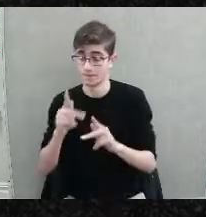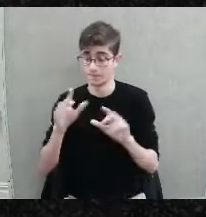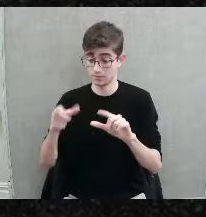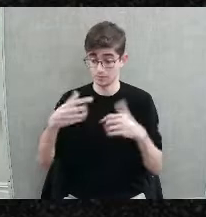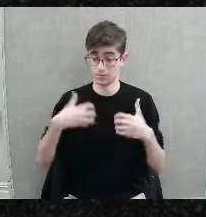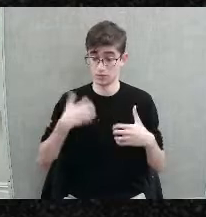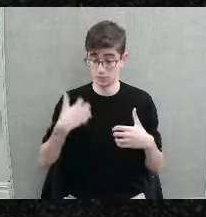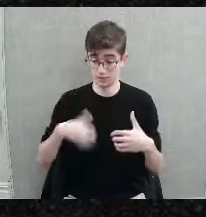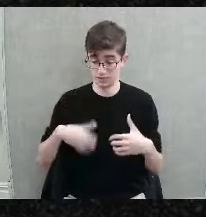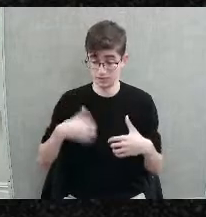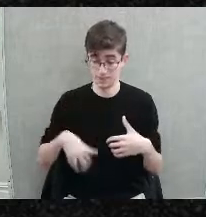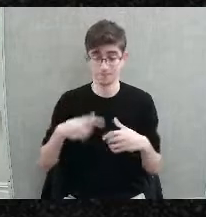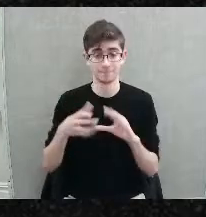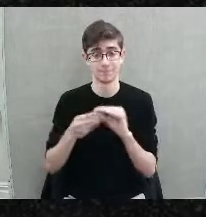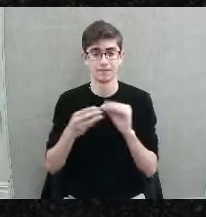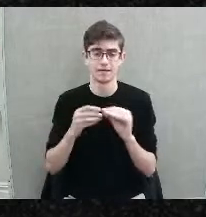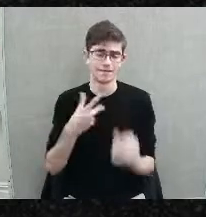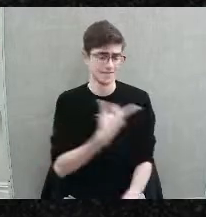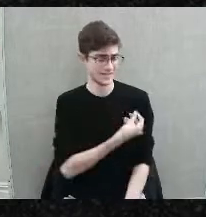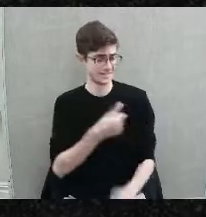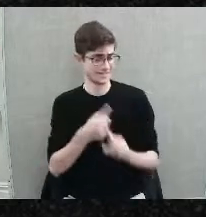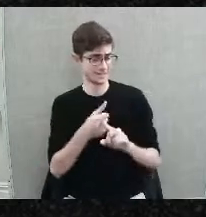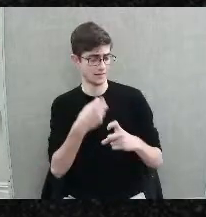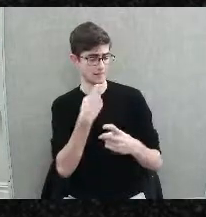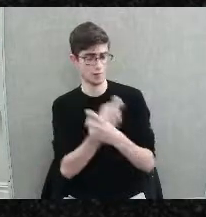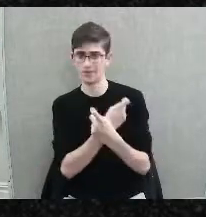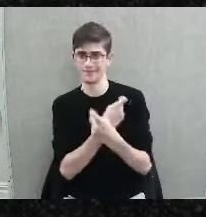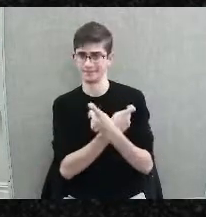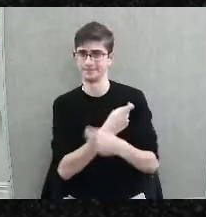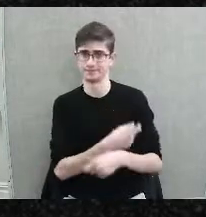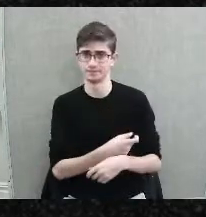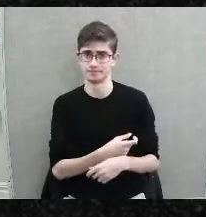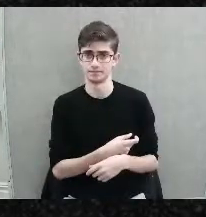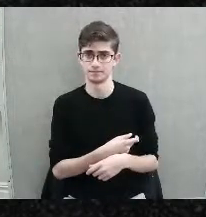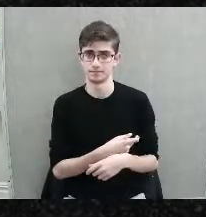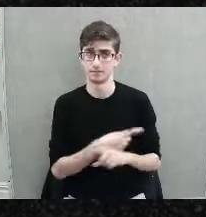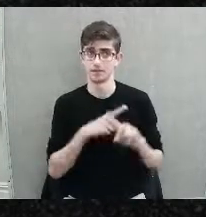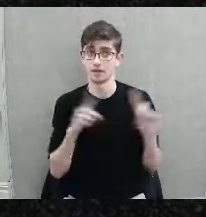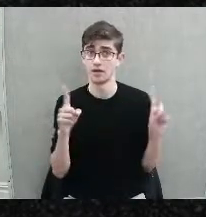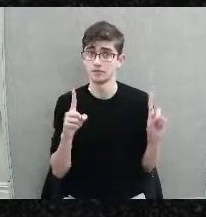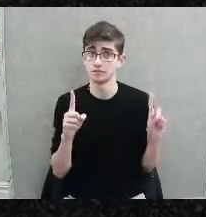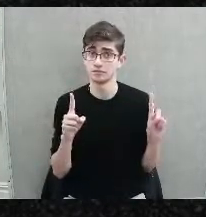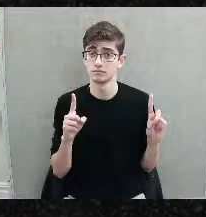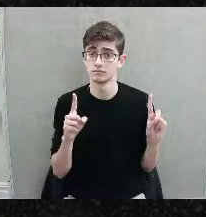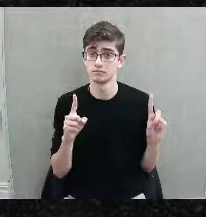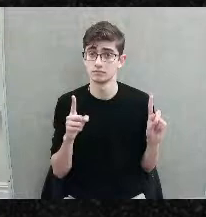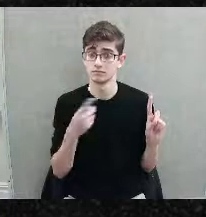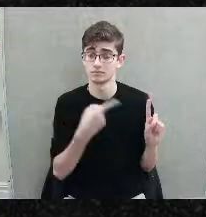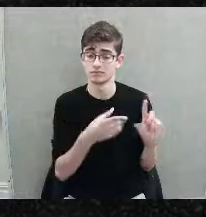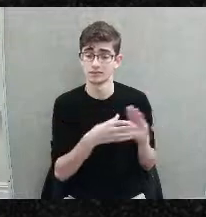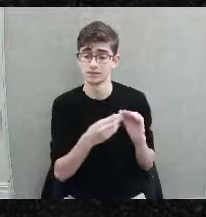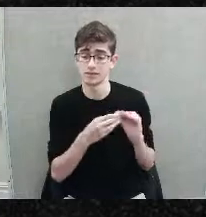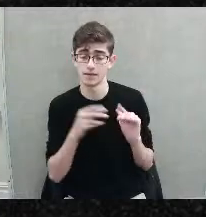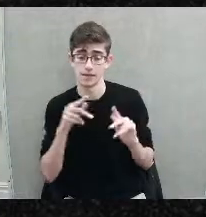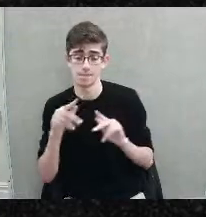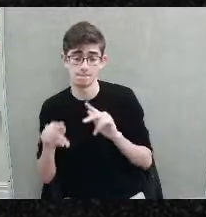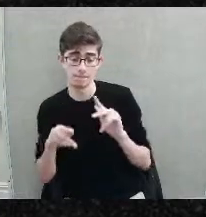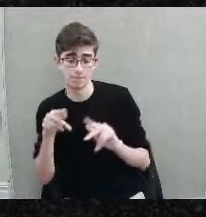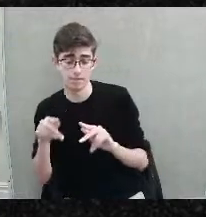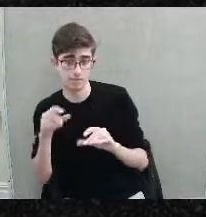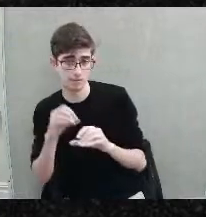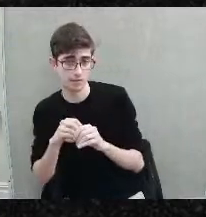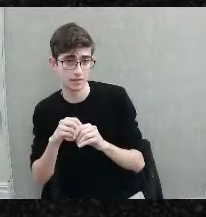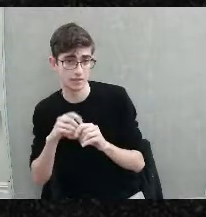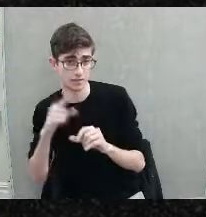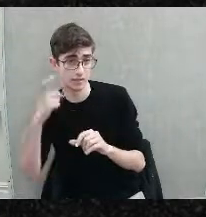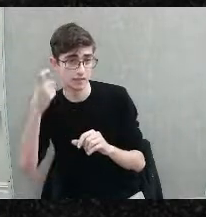poison, on the one hand. On the other hand, they say that people close to the government, close to the